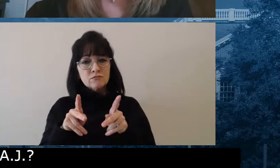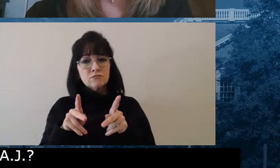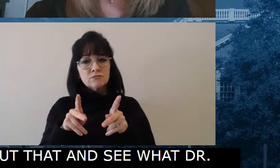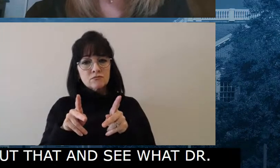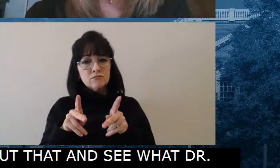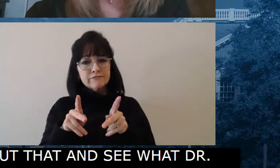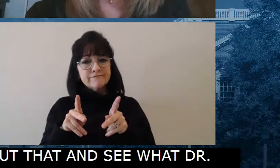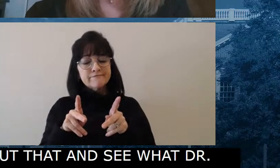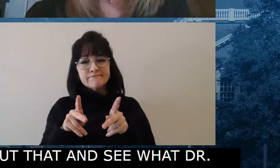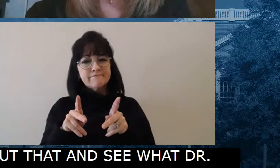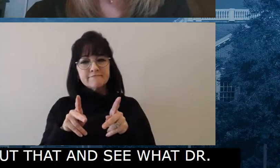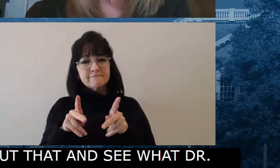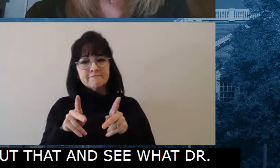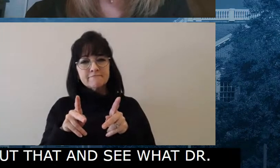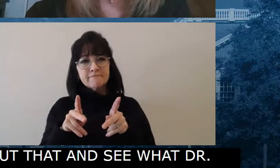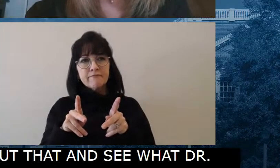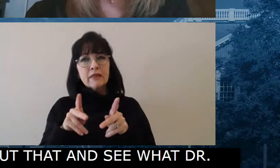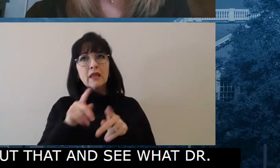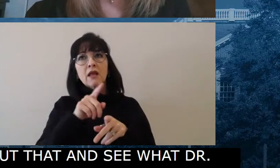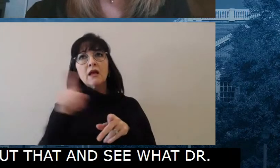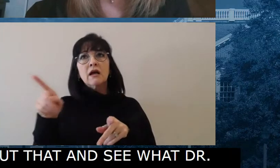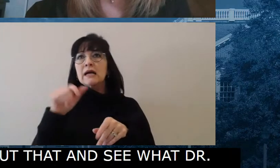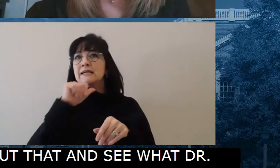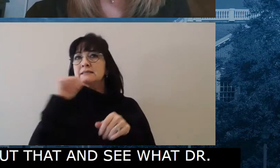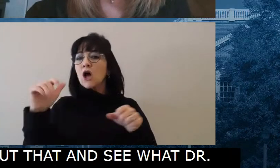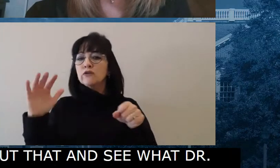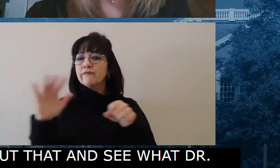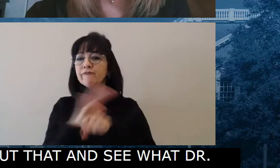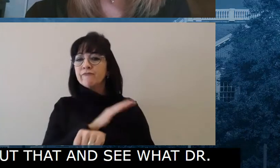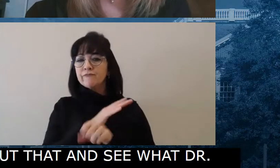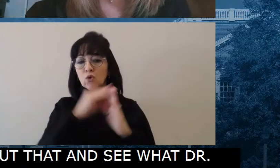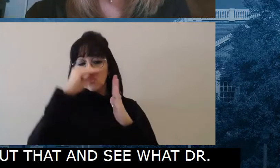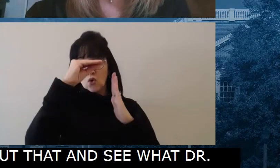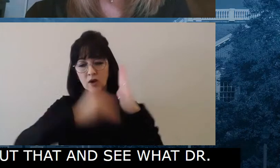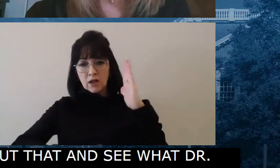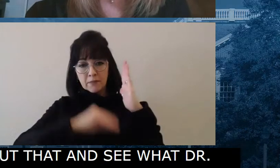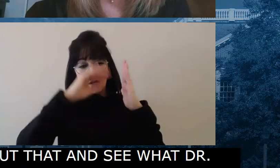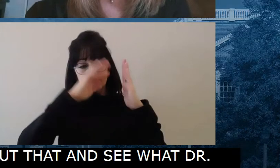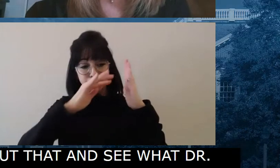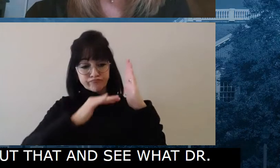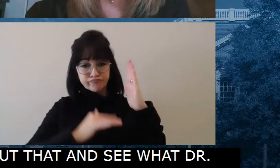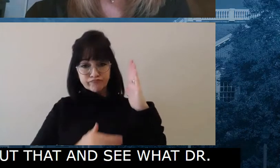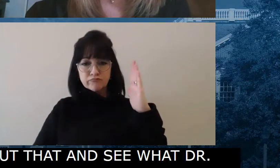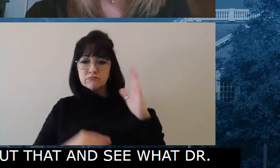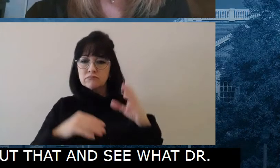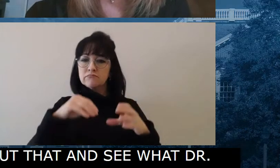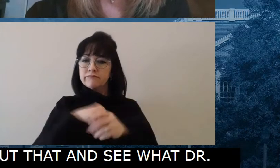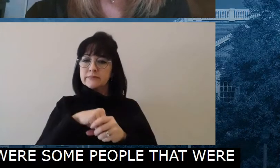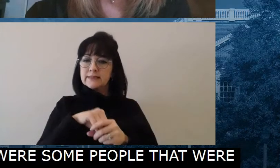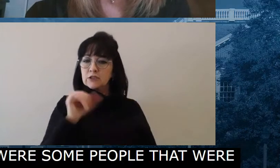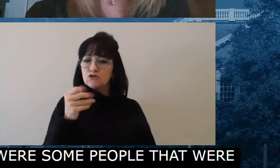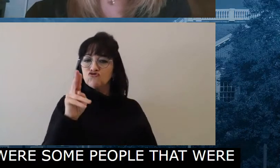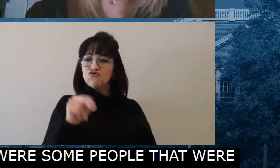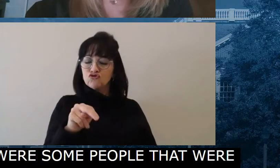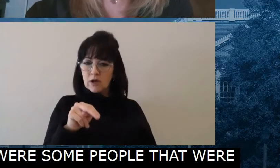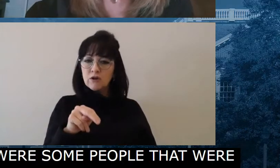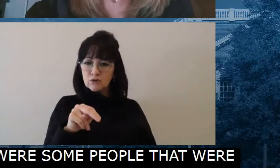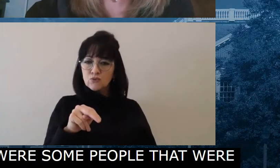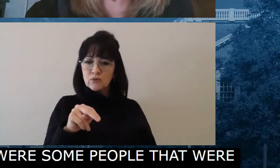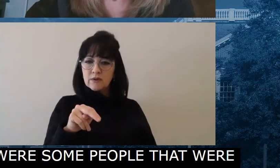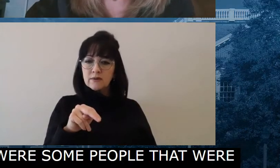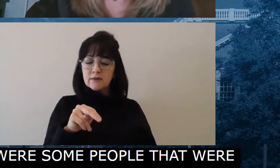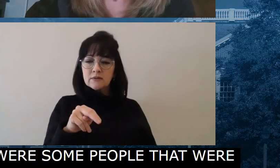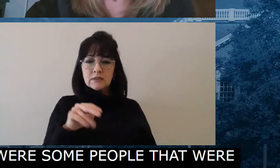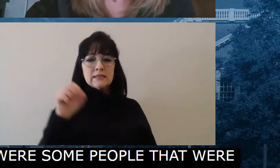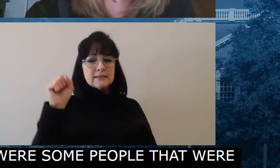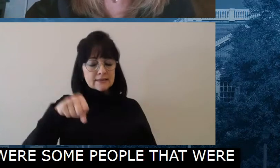never fully completed in the registration system we used back in January. And like you said, you hit the nail on the head. There's some computers that